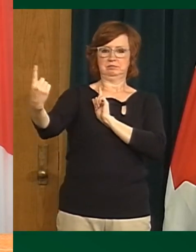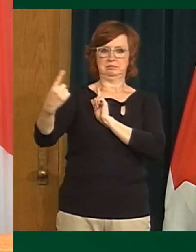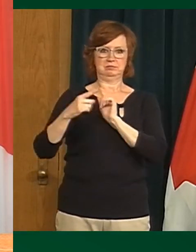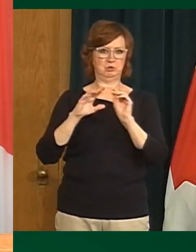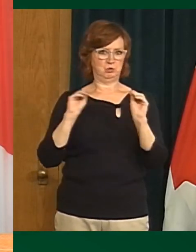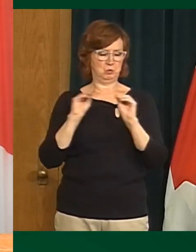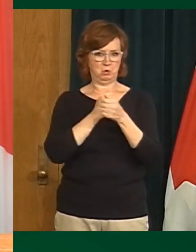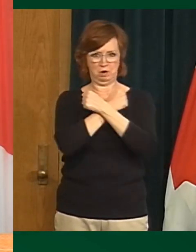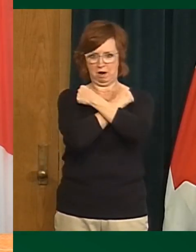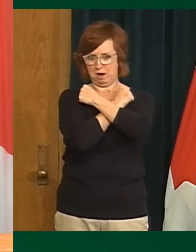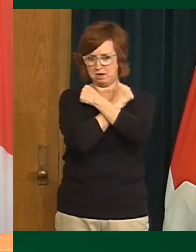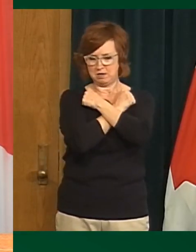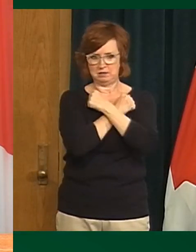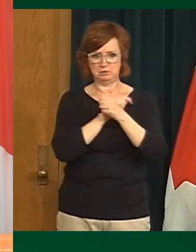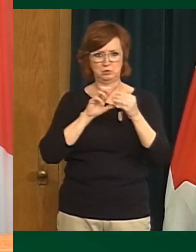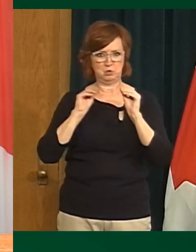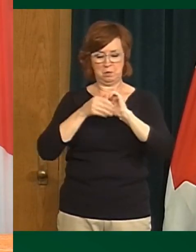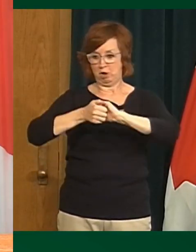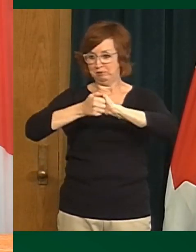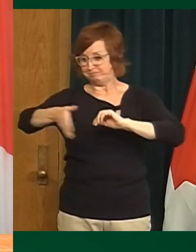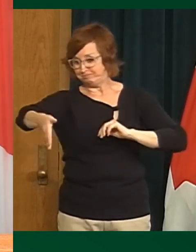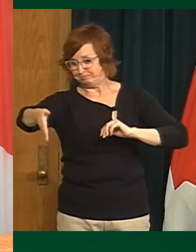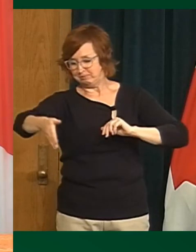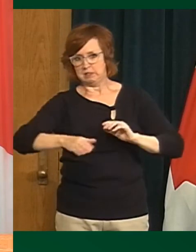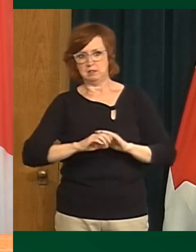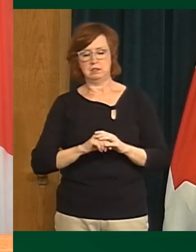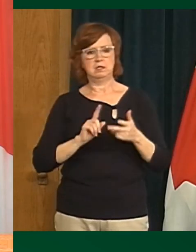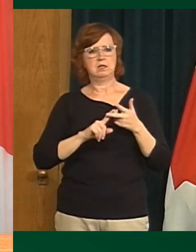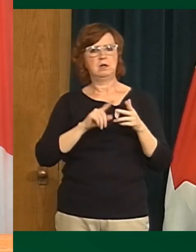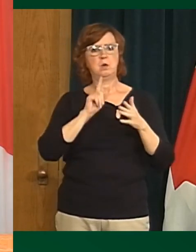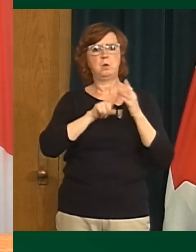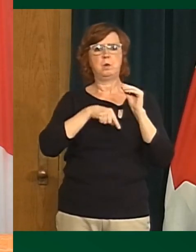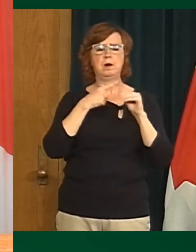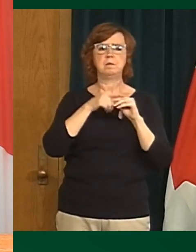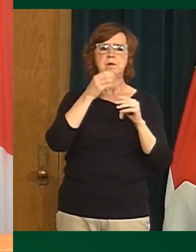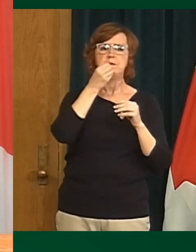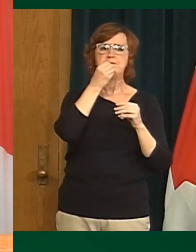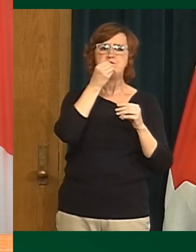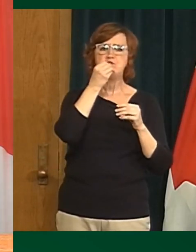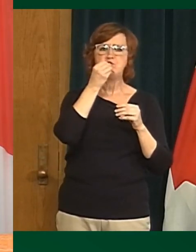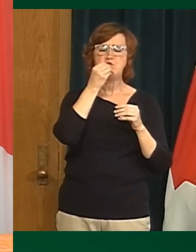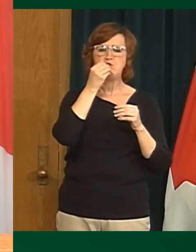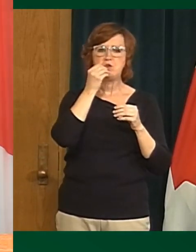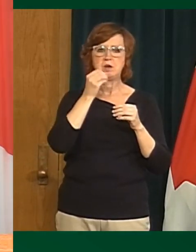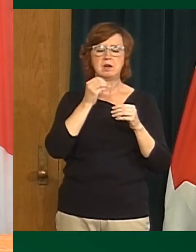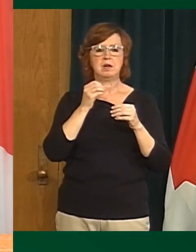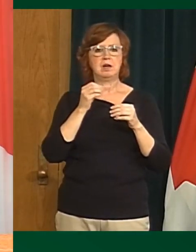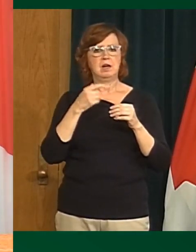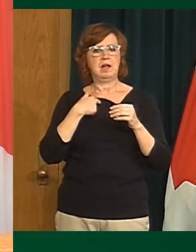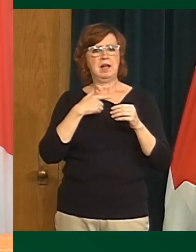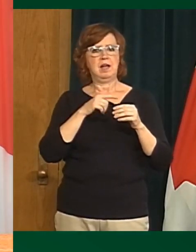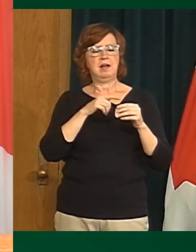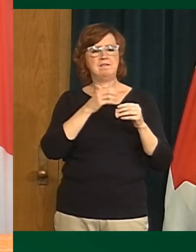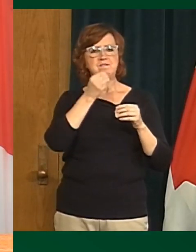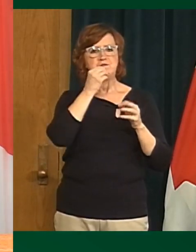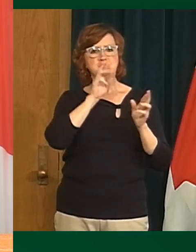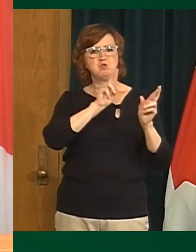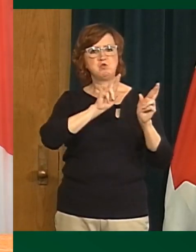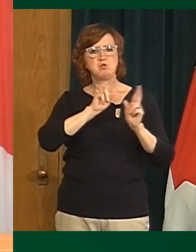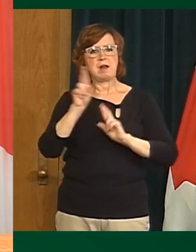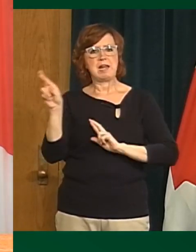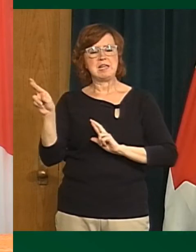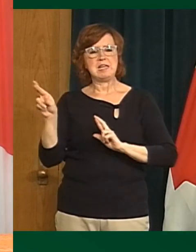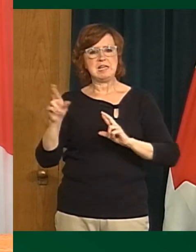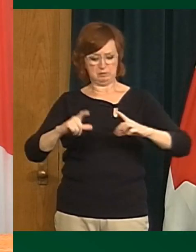provide pre-made, lunch plates or lunch boxes, that's a better idea, instead of everyone serving themselves from a